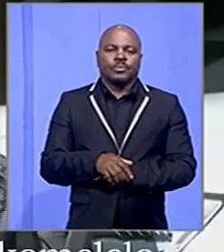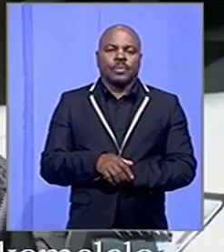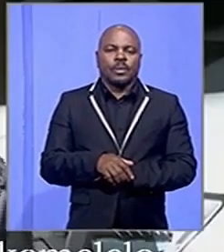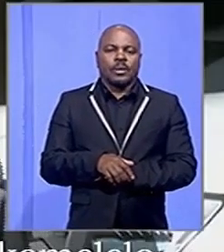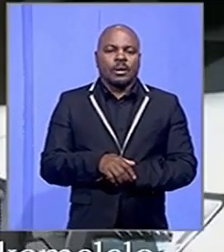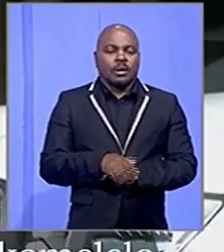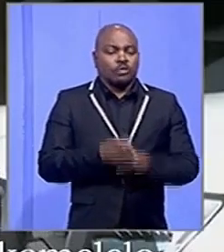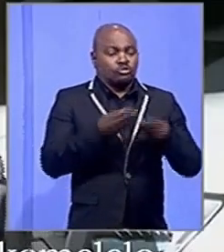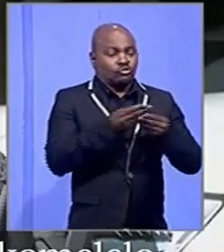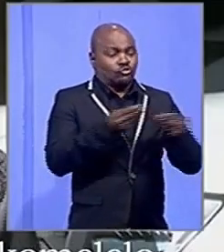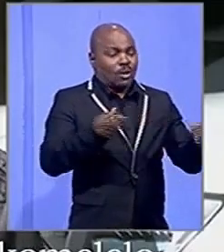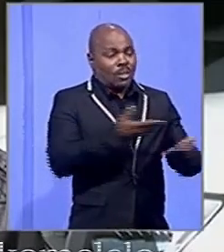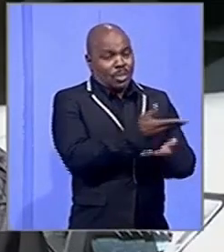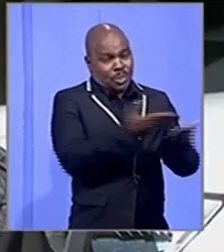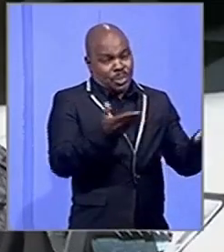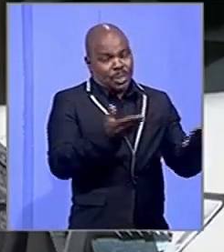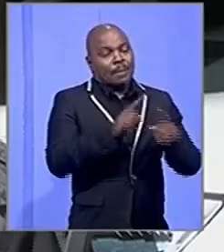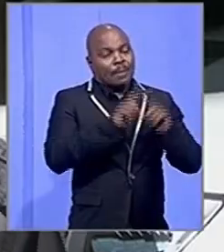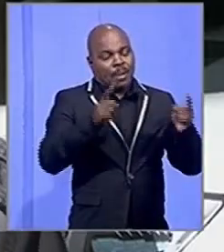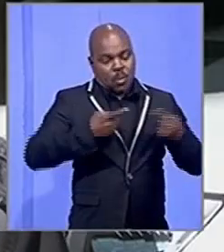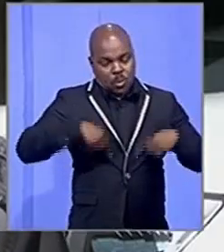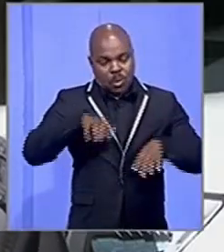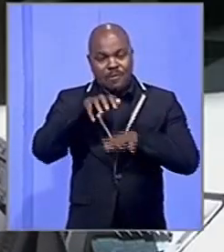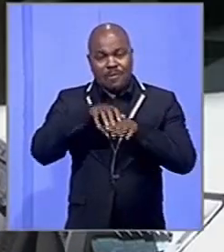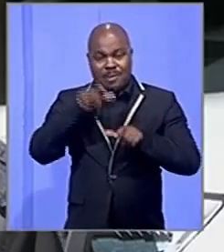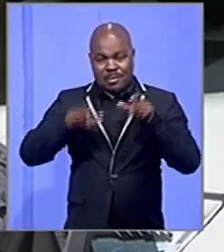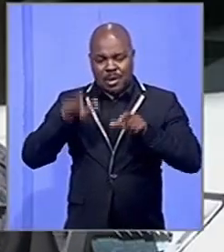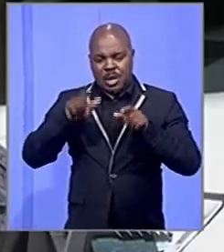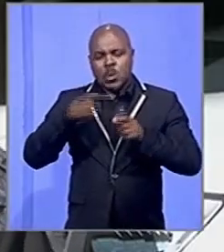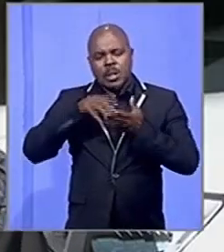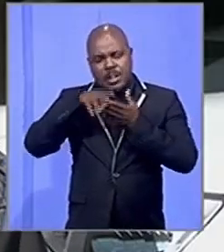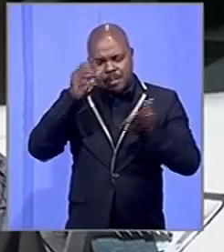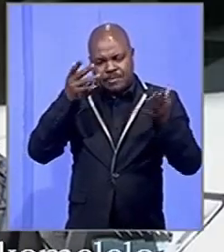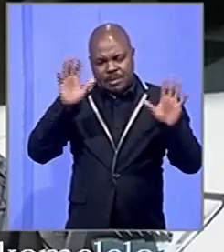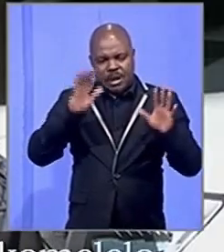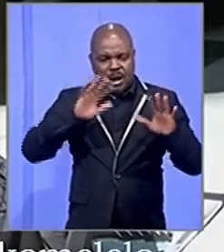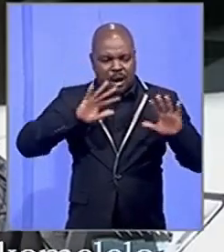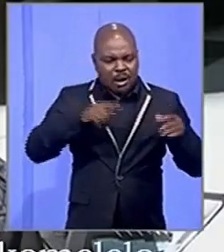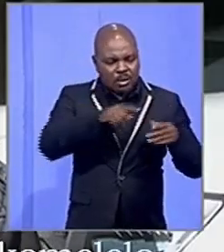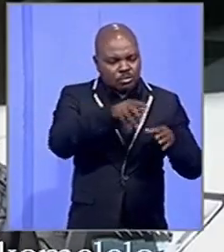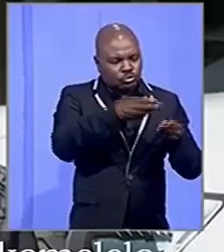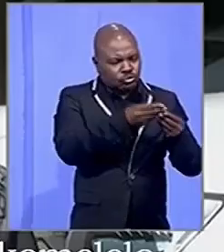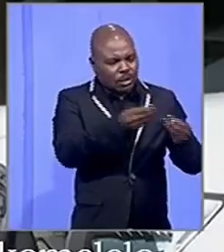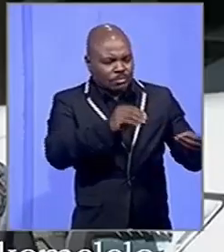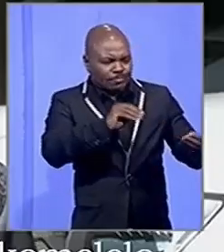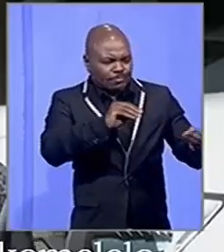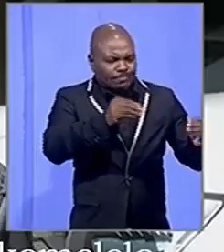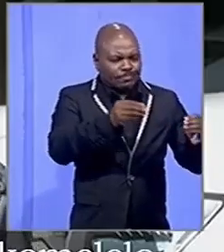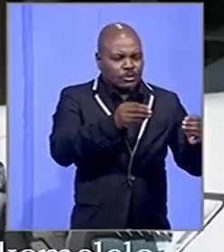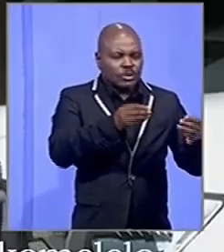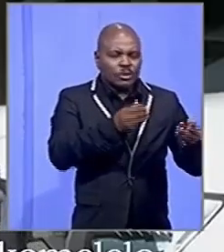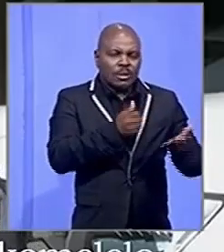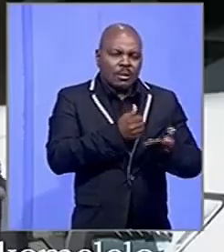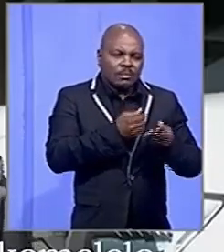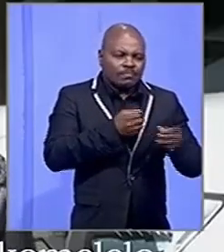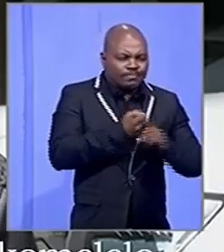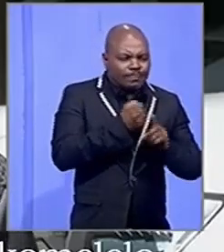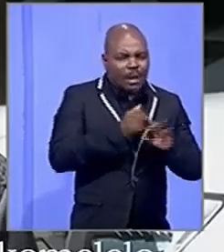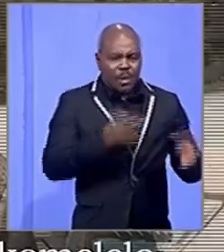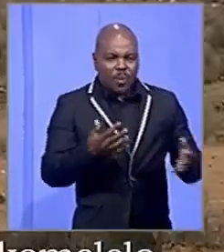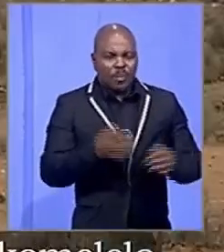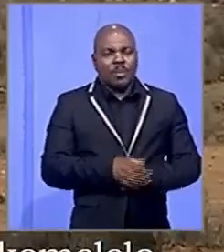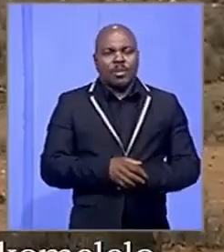Drought is there, but I think as farmers we have learned how to mitigate drought. We are